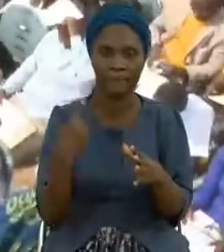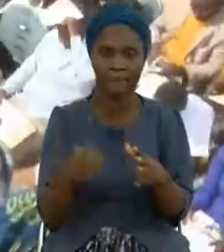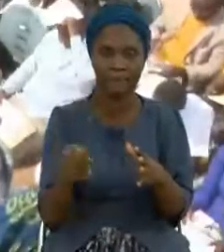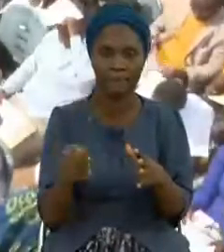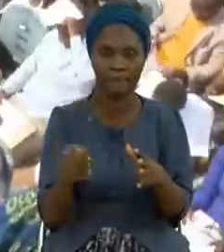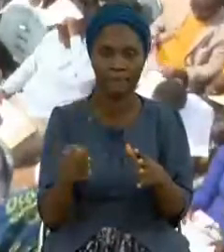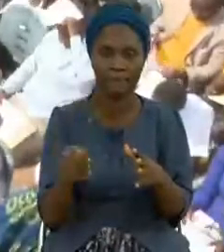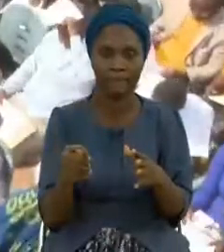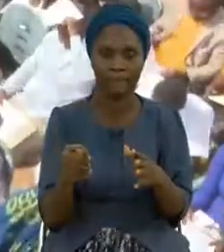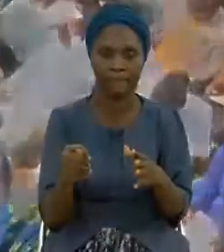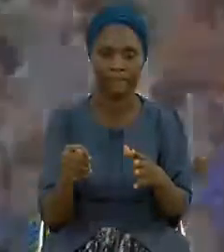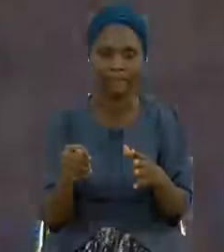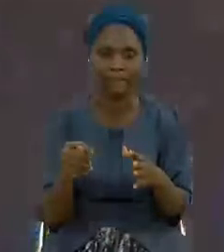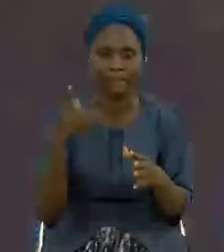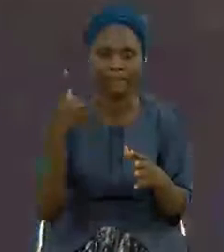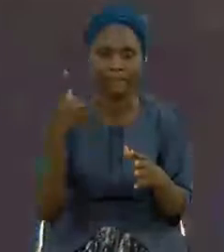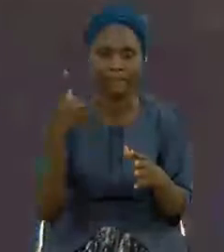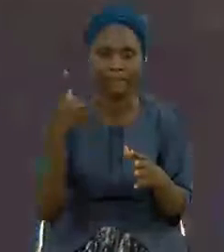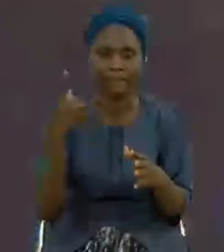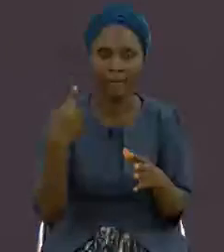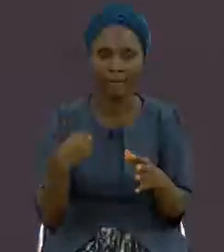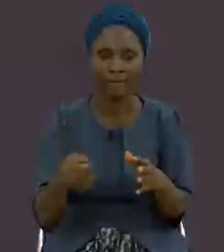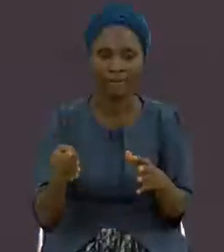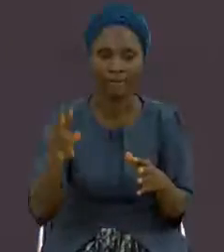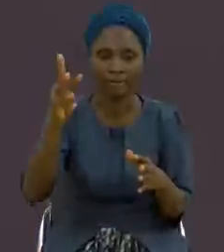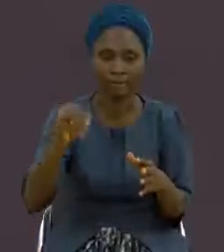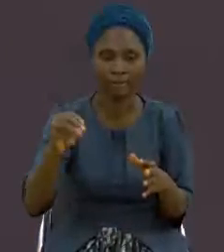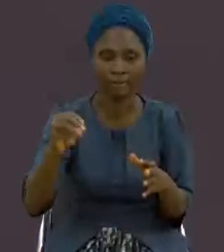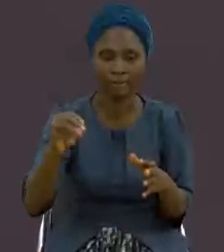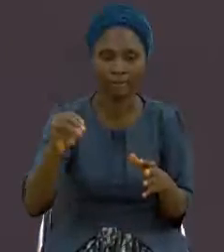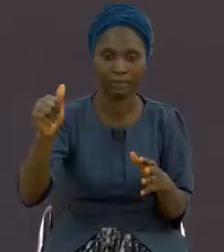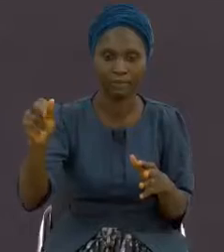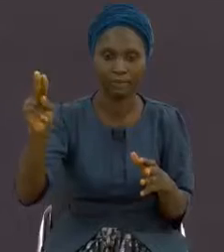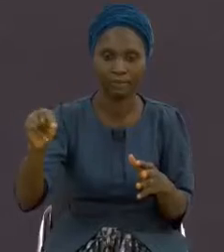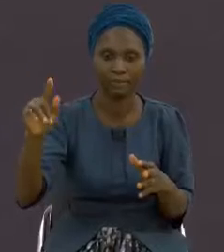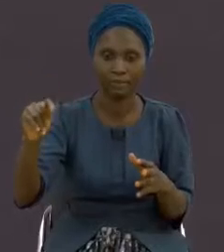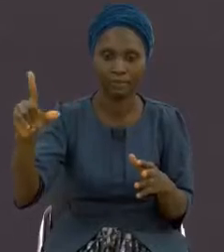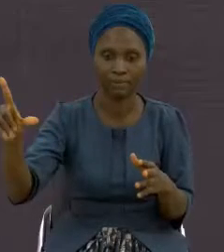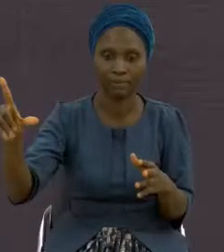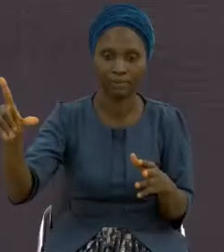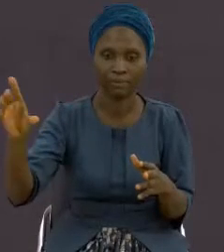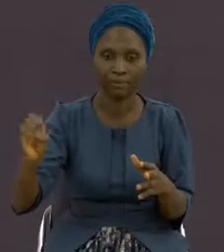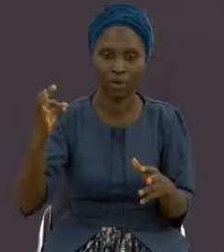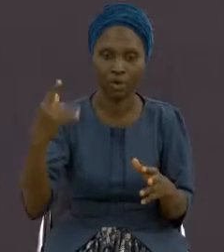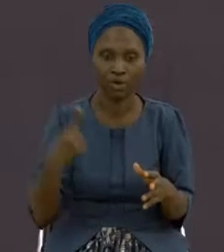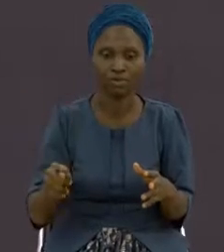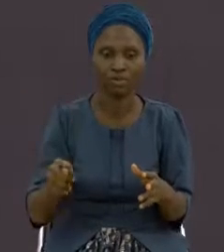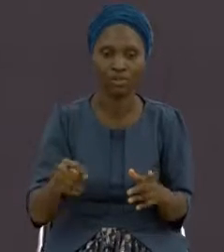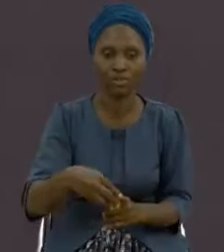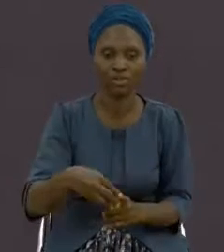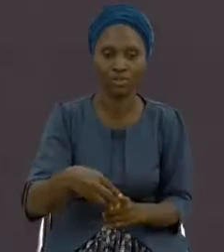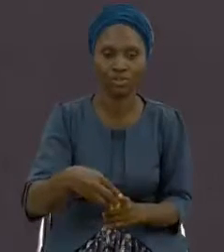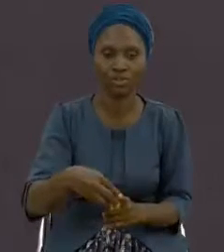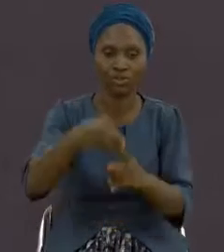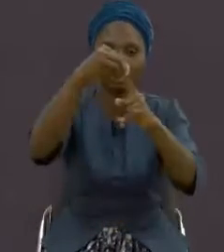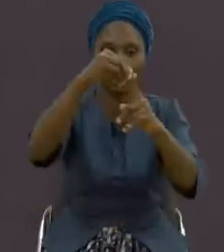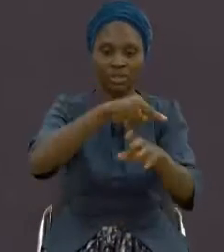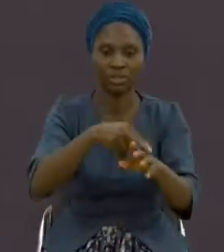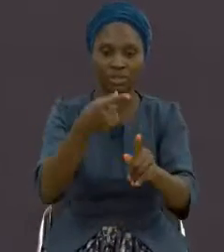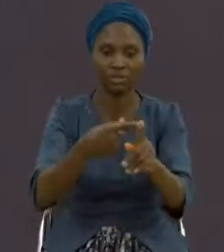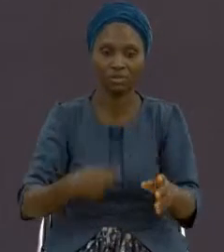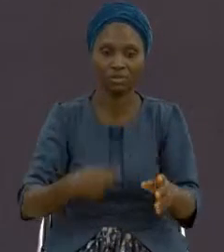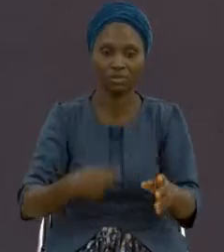from the powerful Holy Spirit. The mantle of the